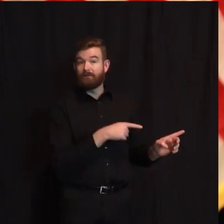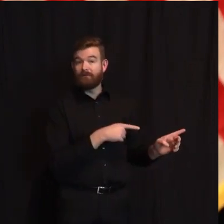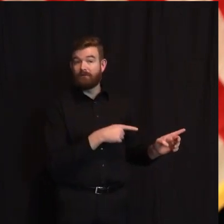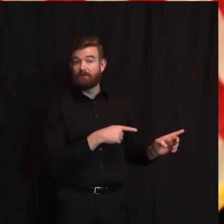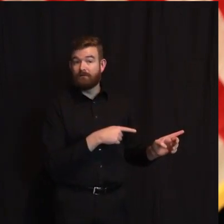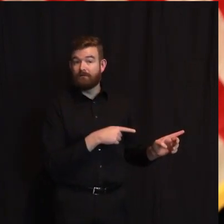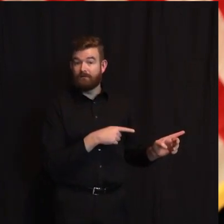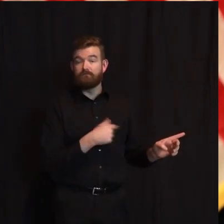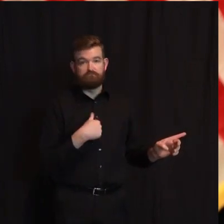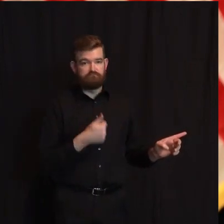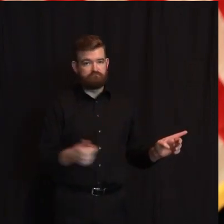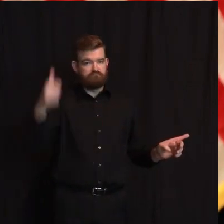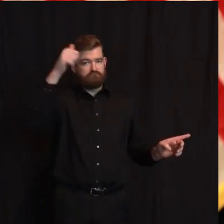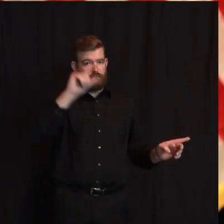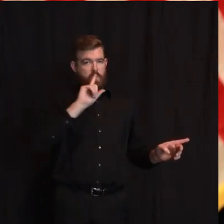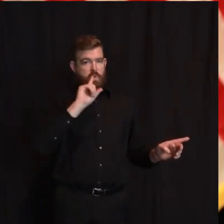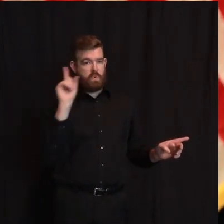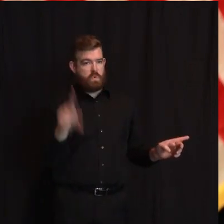we